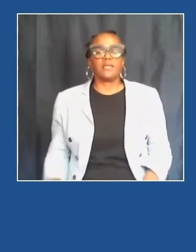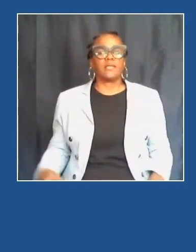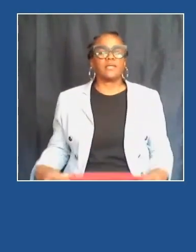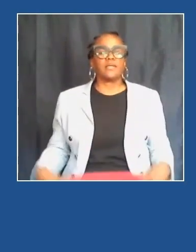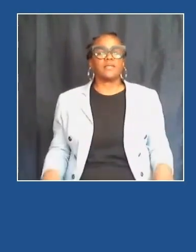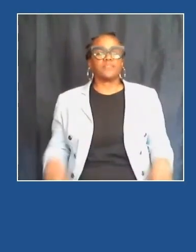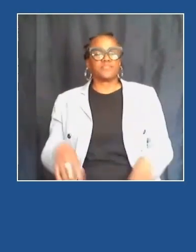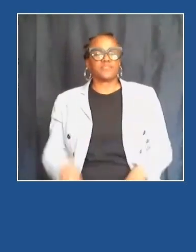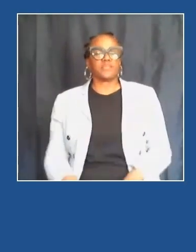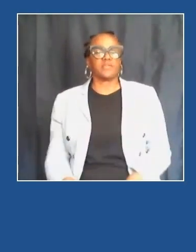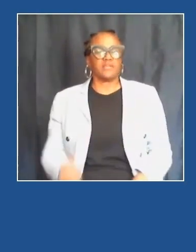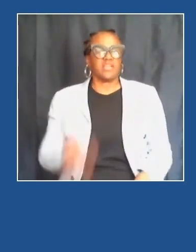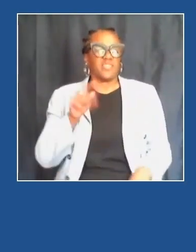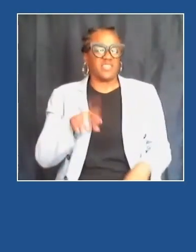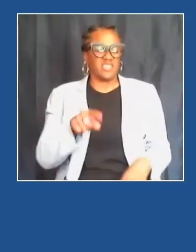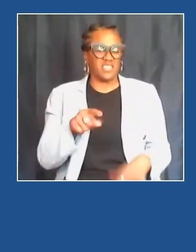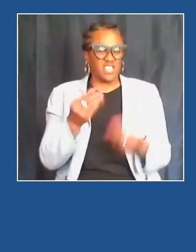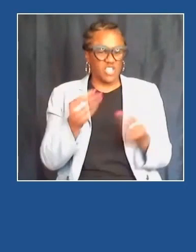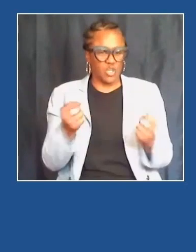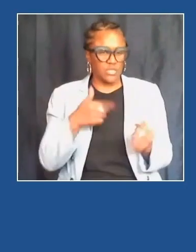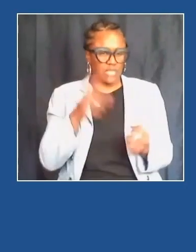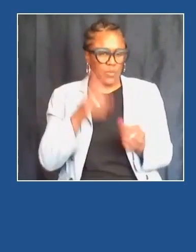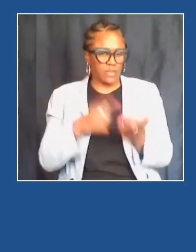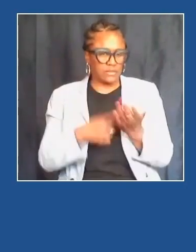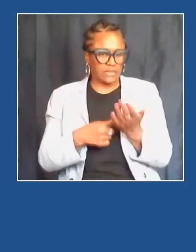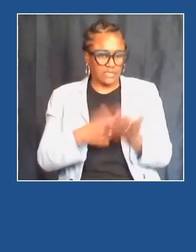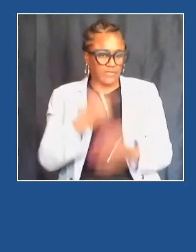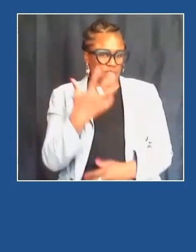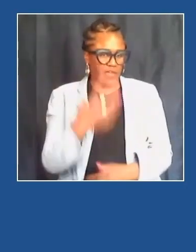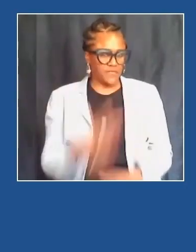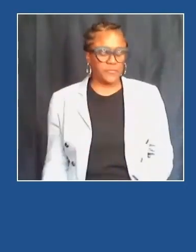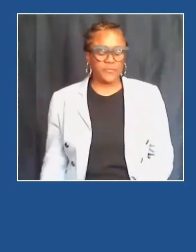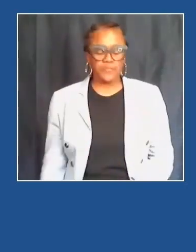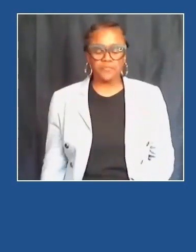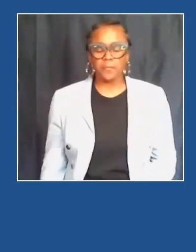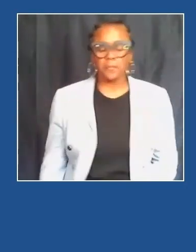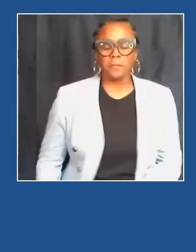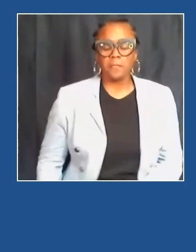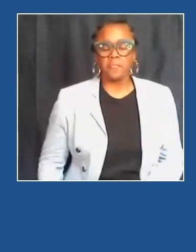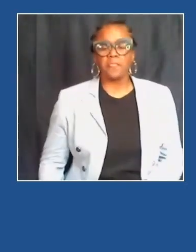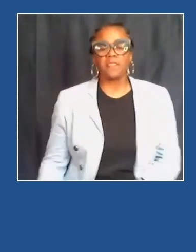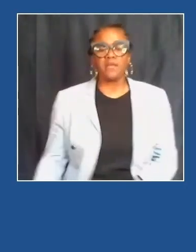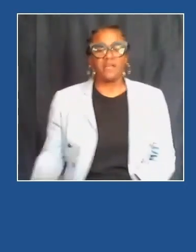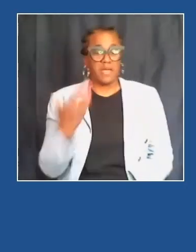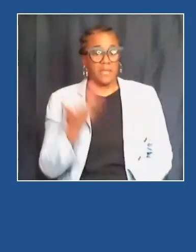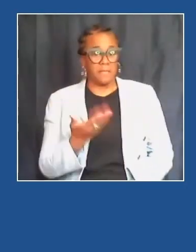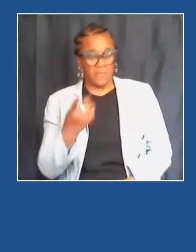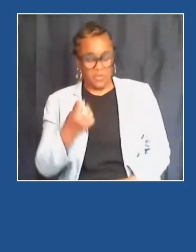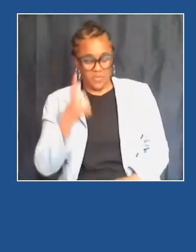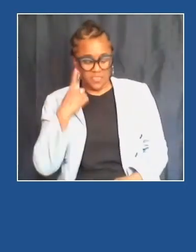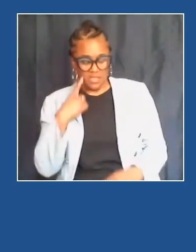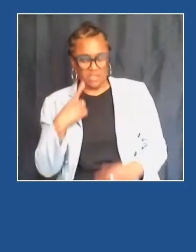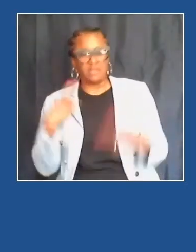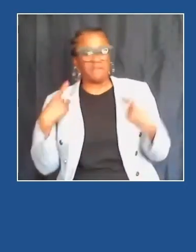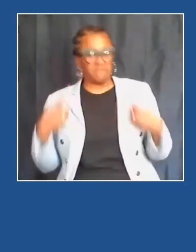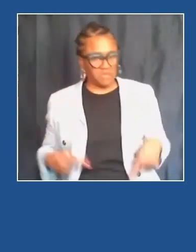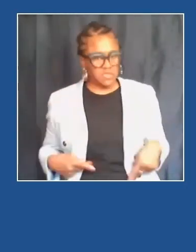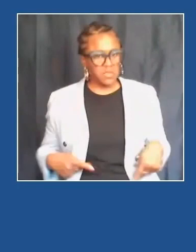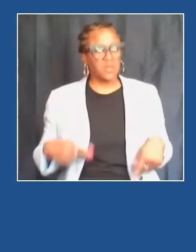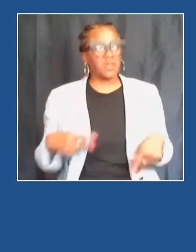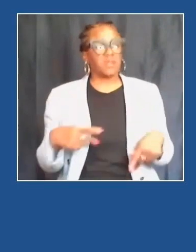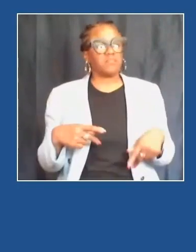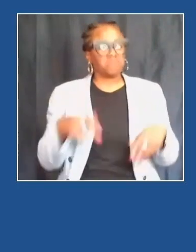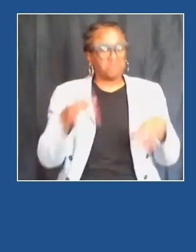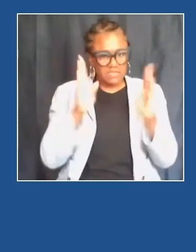this is the set of solutions I'm going to walk through. There are 5 of these. Now, you might think, okay, taking care of our physical well-being, our